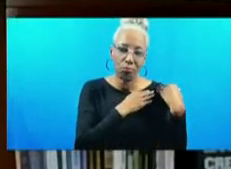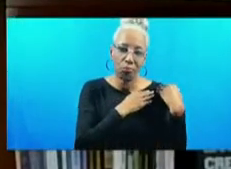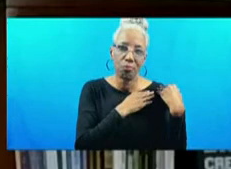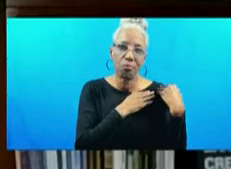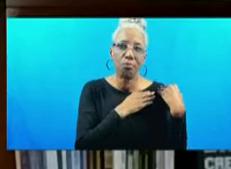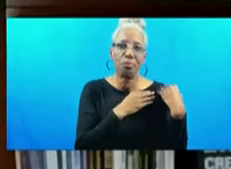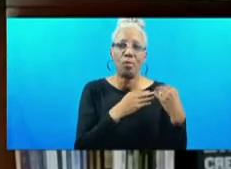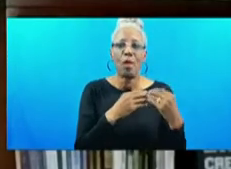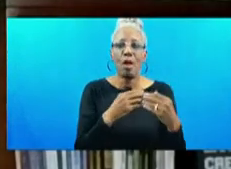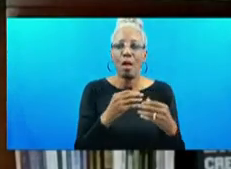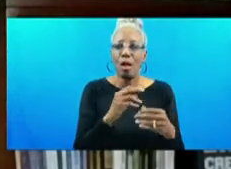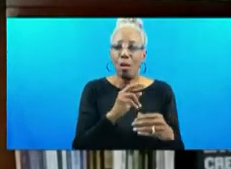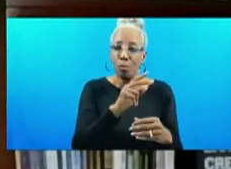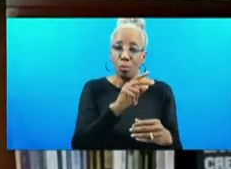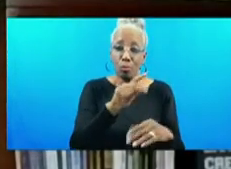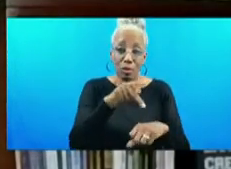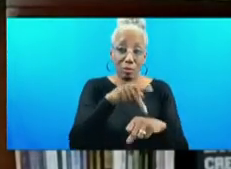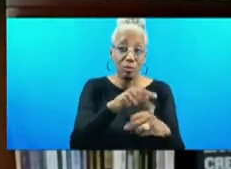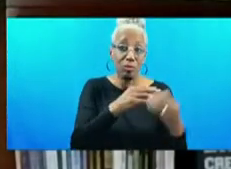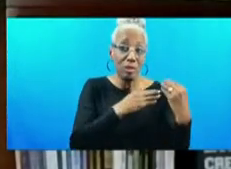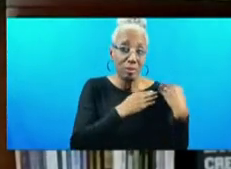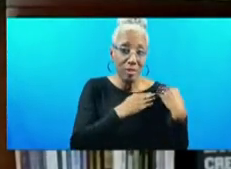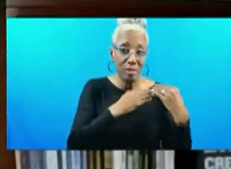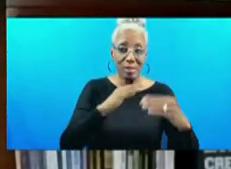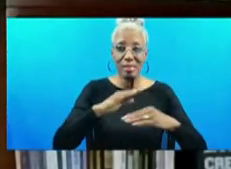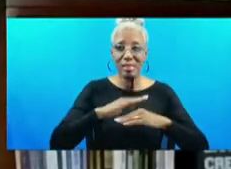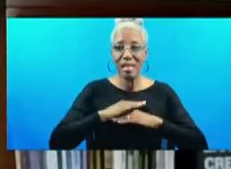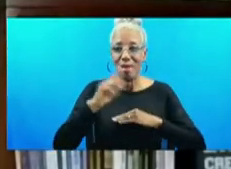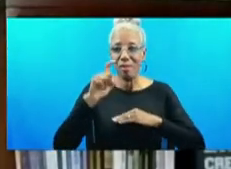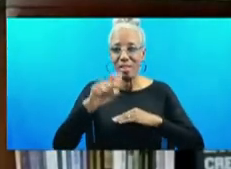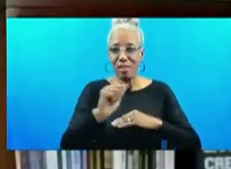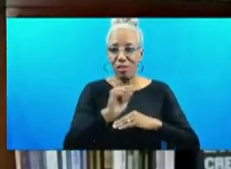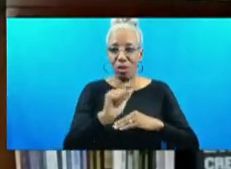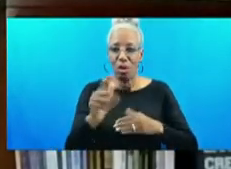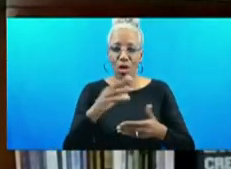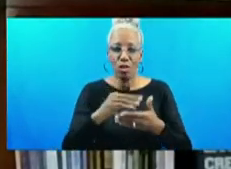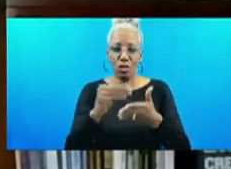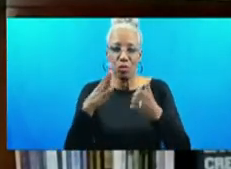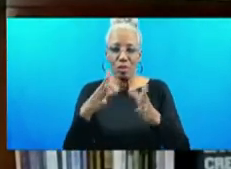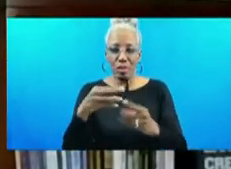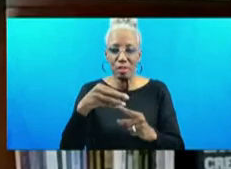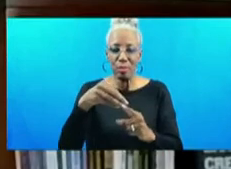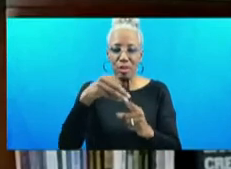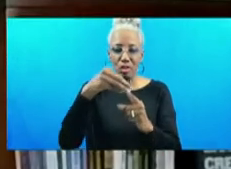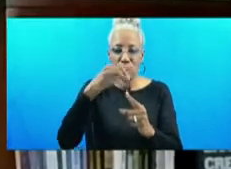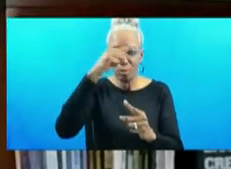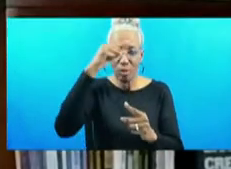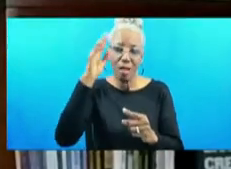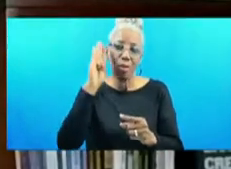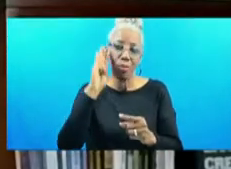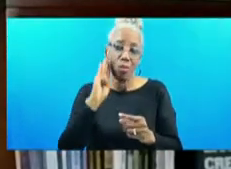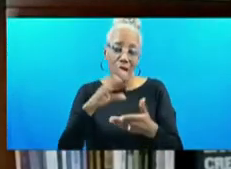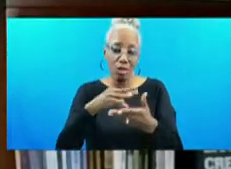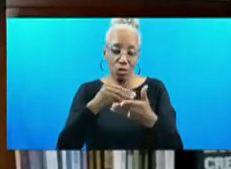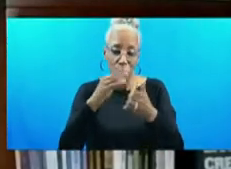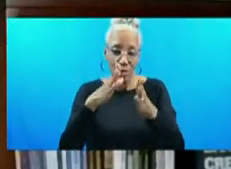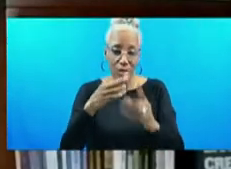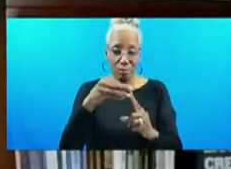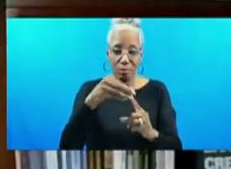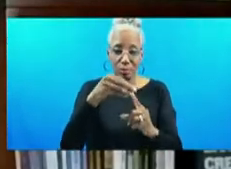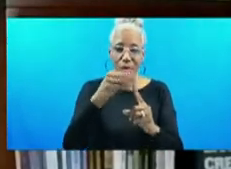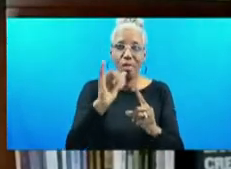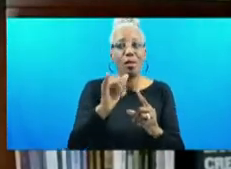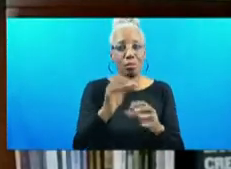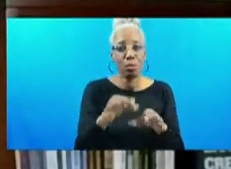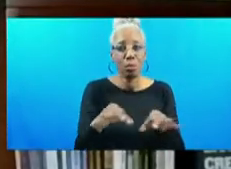our students. And that specifically means looking at our Black and Brown students. And I just have to call that out because it's very important. But